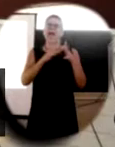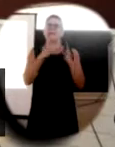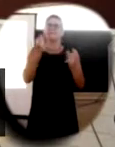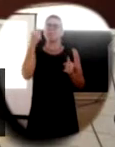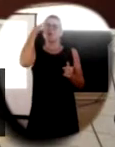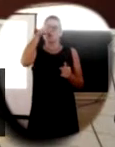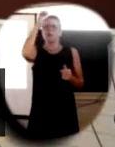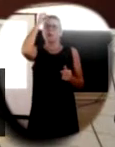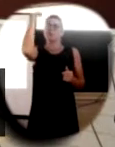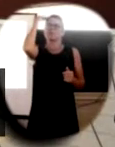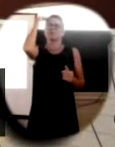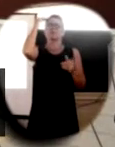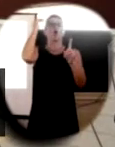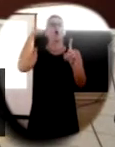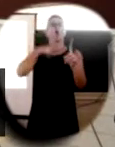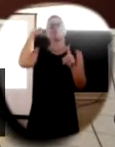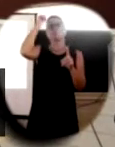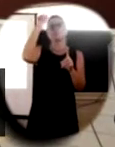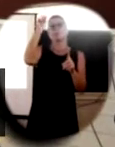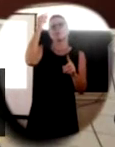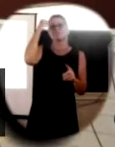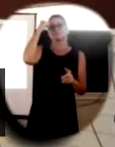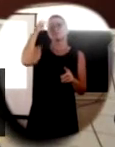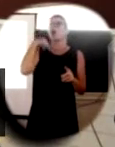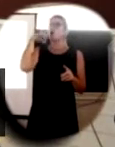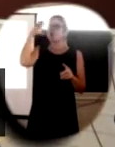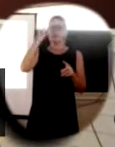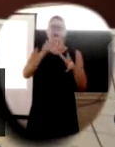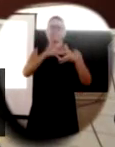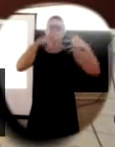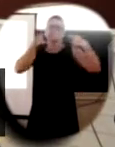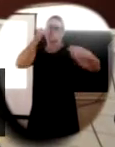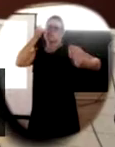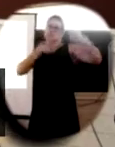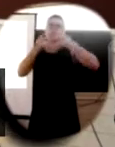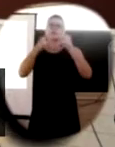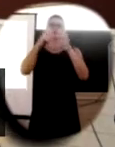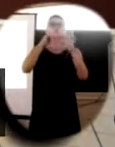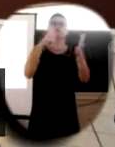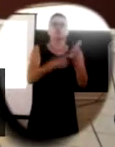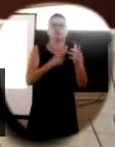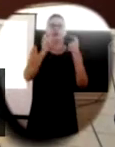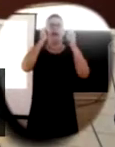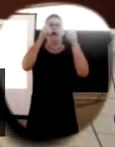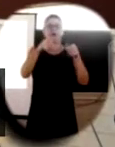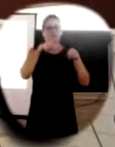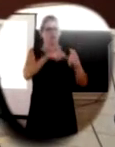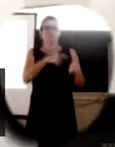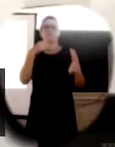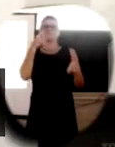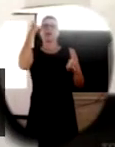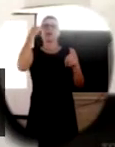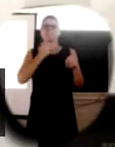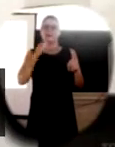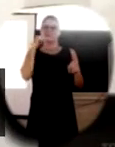I distinctly remember having a huge heated debate with the doctor after a couple of days of Joseph's diagnosis of his hearing loss.